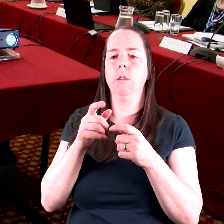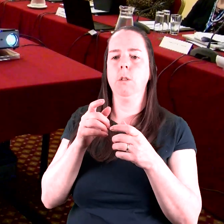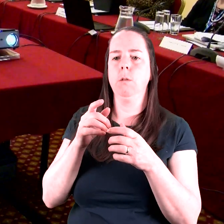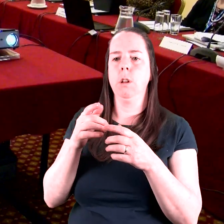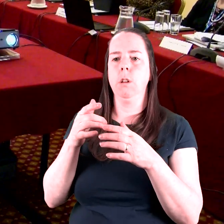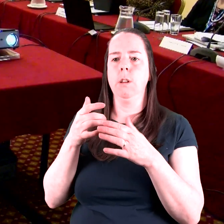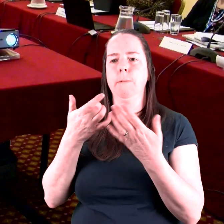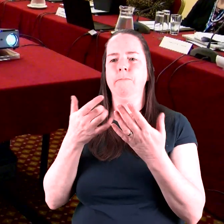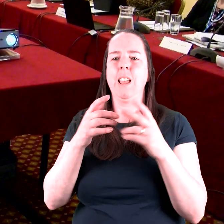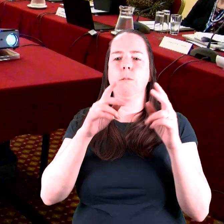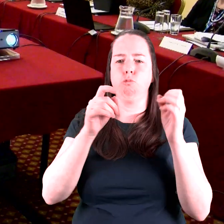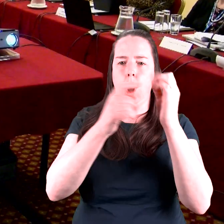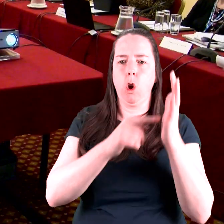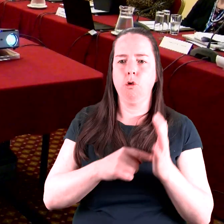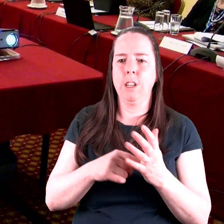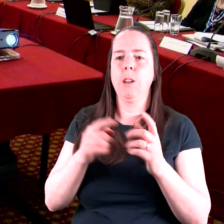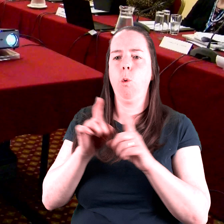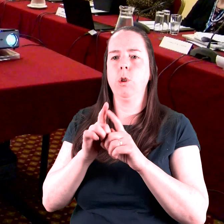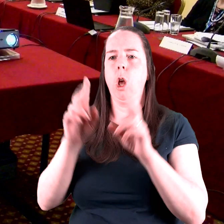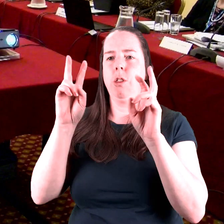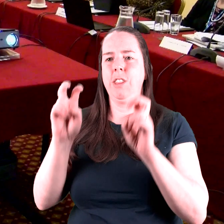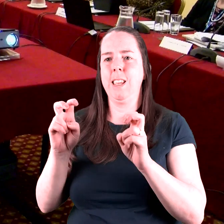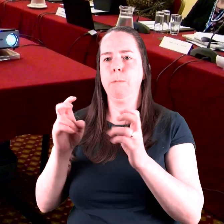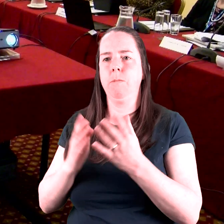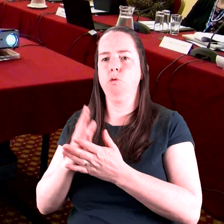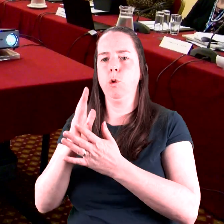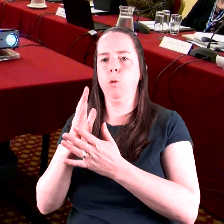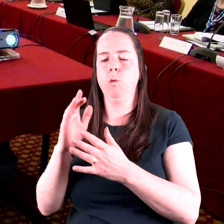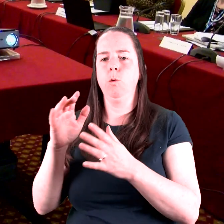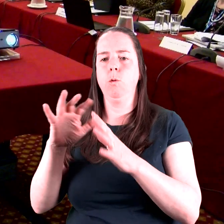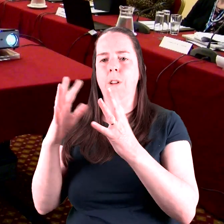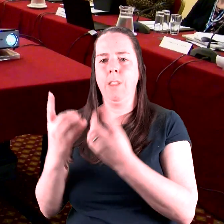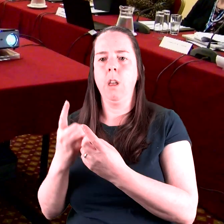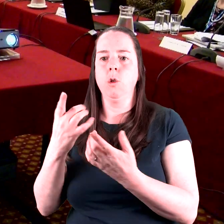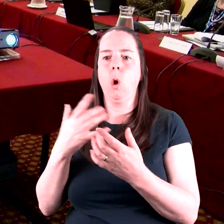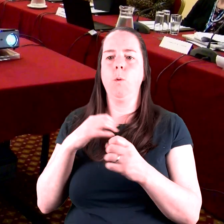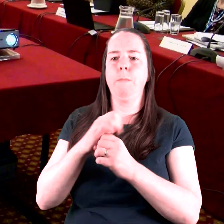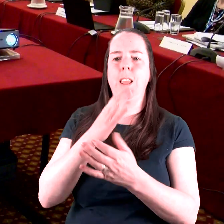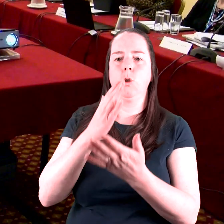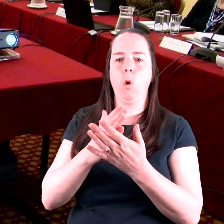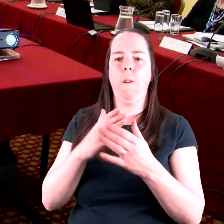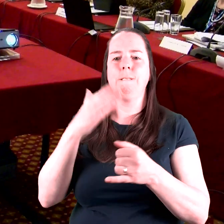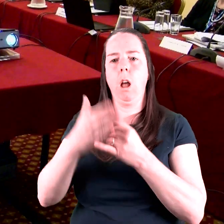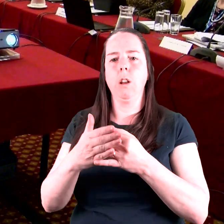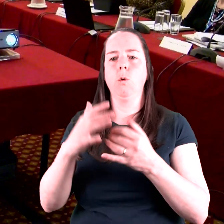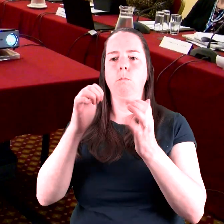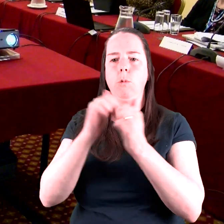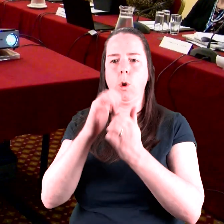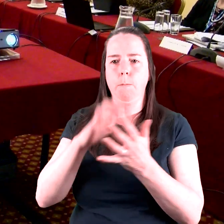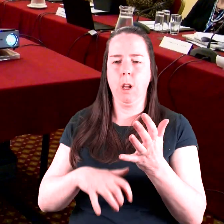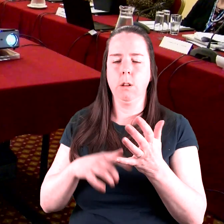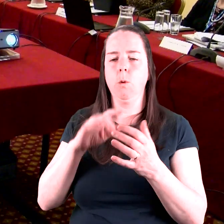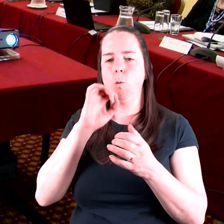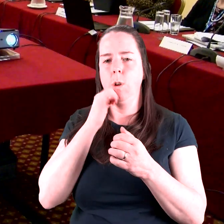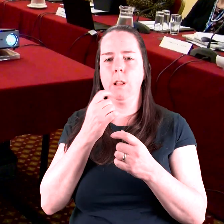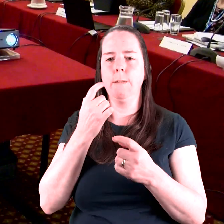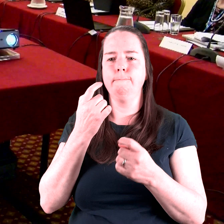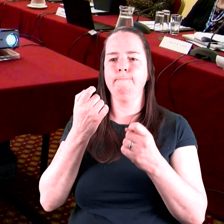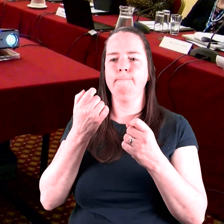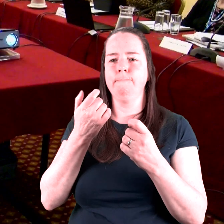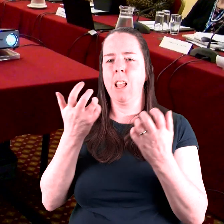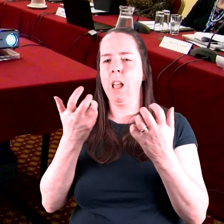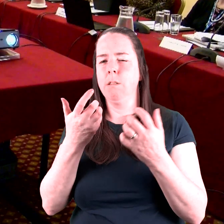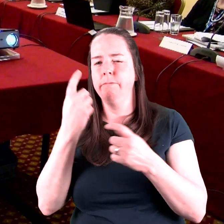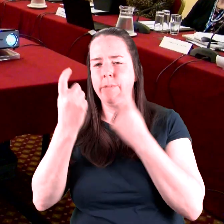difference between it being a priority and it being a cross-cutting theme, and then we make sure when we do the full document that the real priority around how we're going to